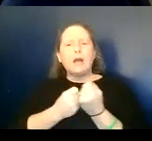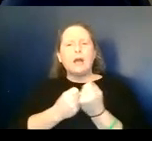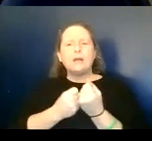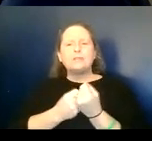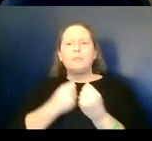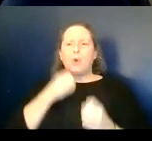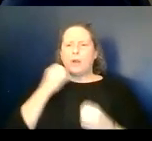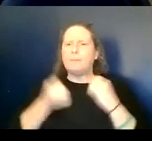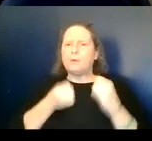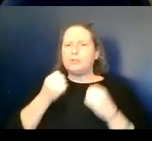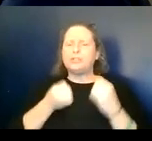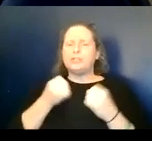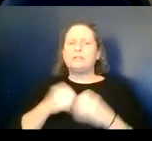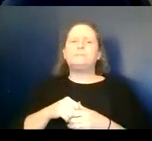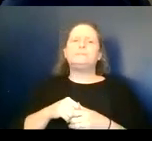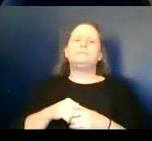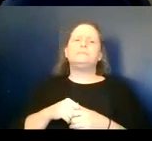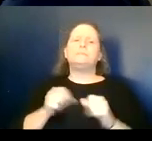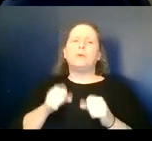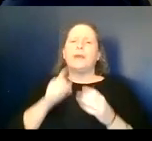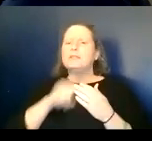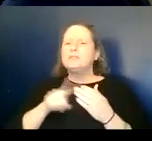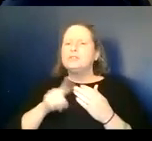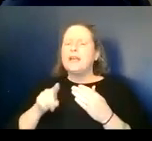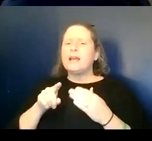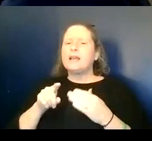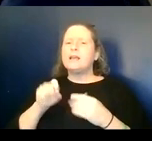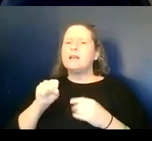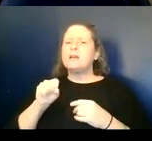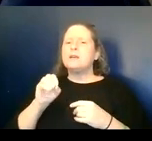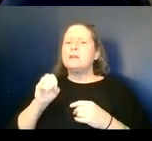look into social media that talks about positive things.